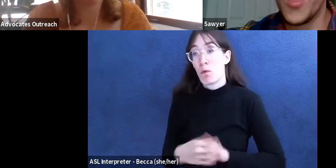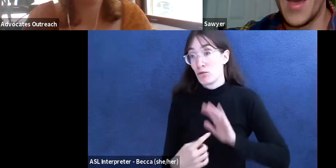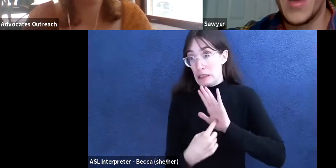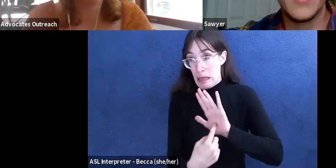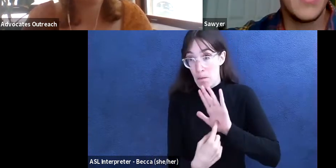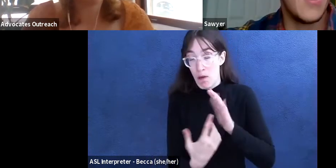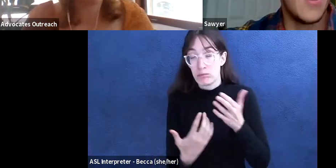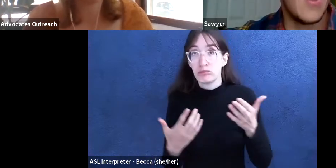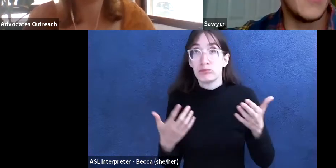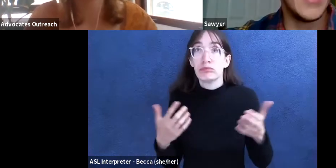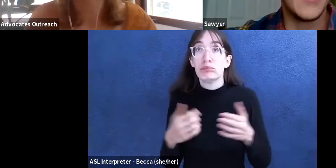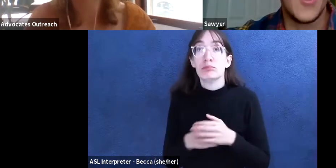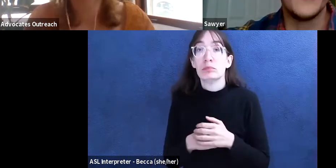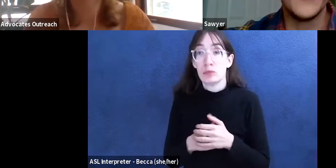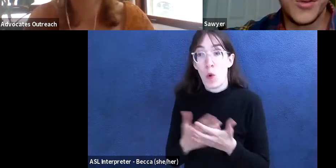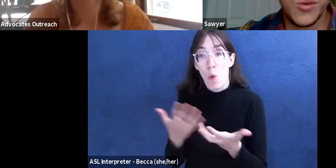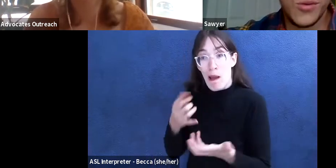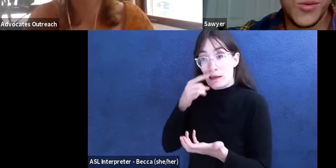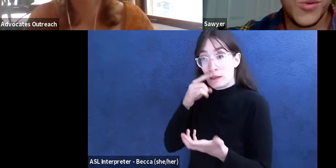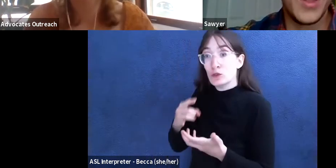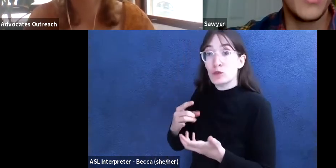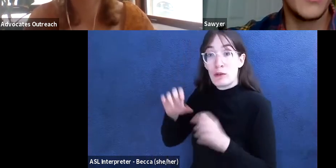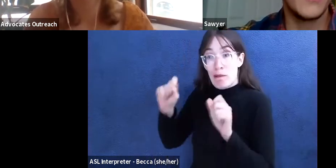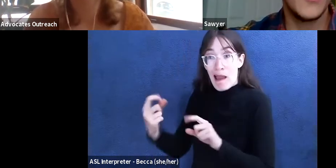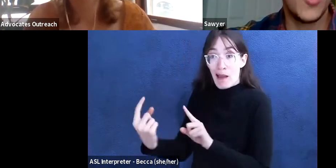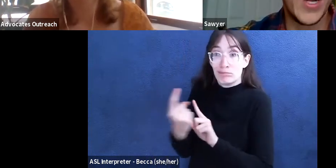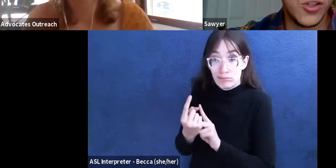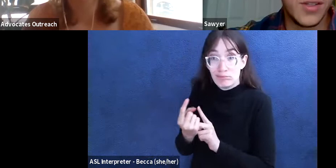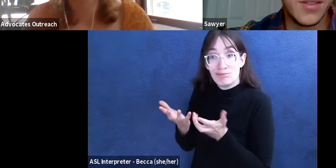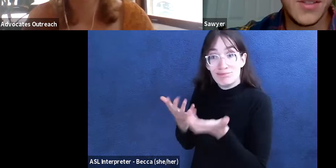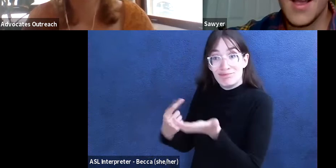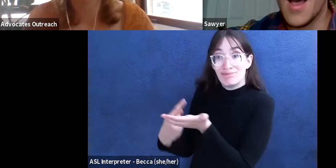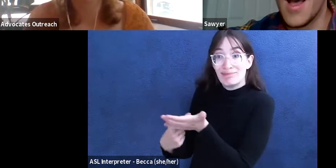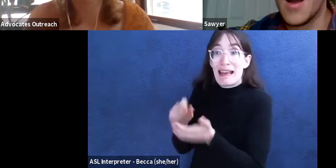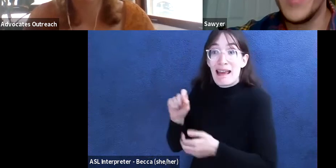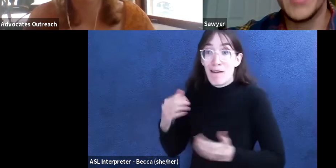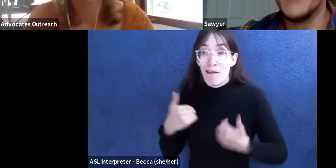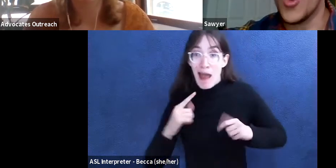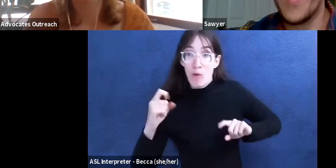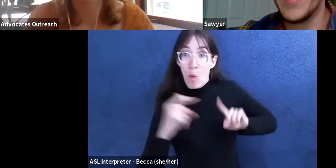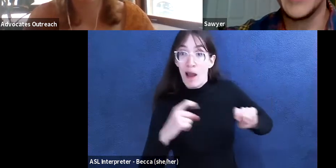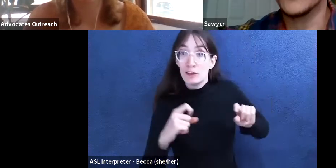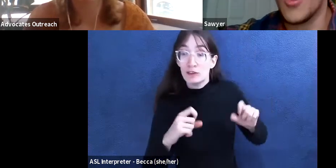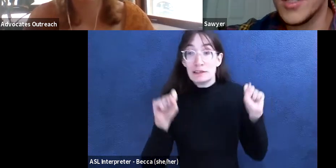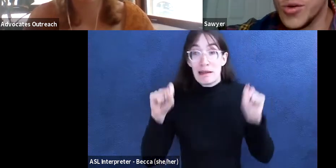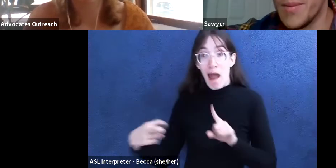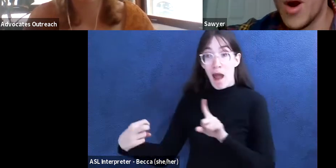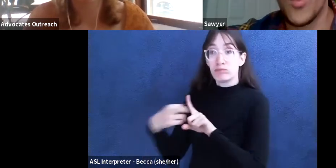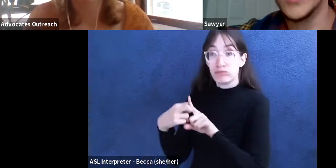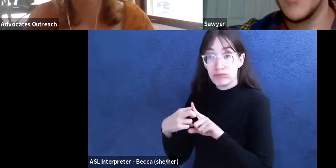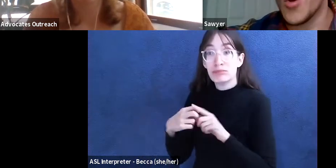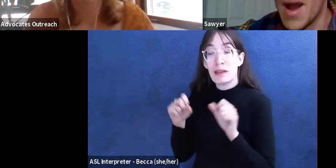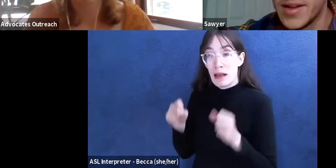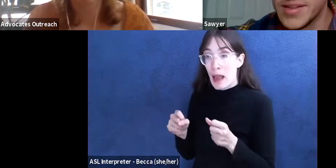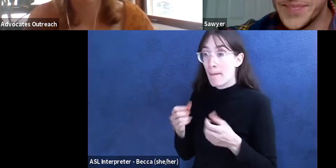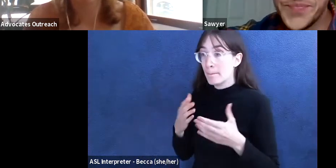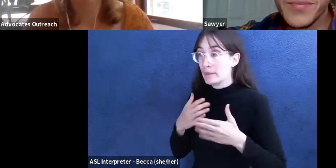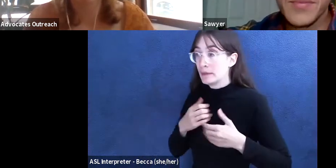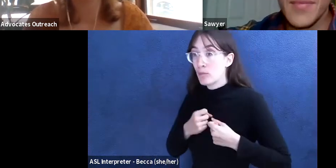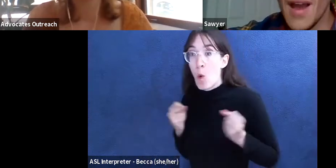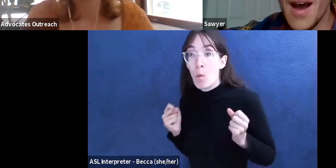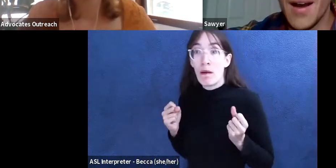your personal, or maybe you and your partner's view on like what might be a good age to start dating, or